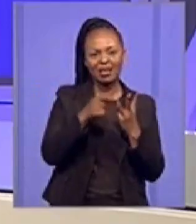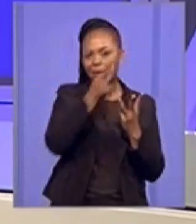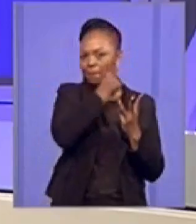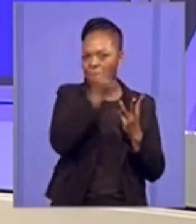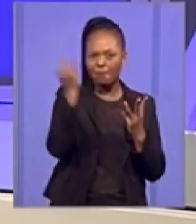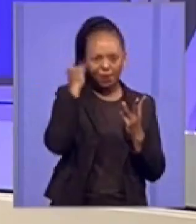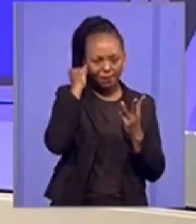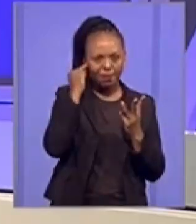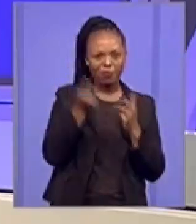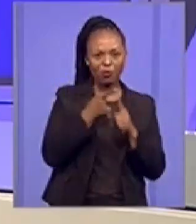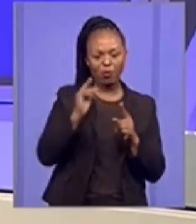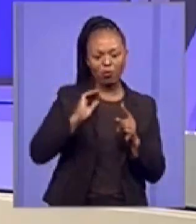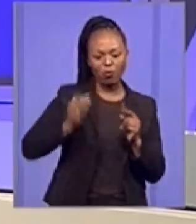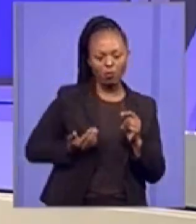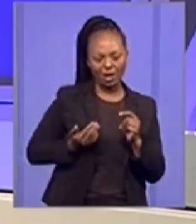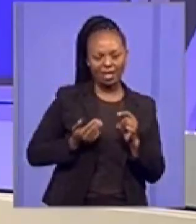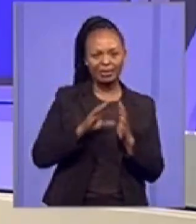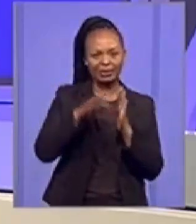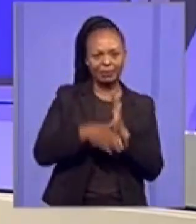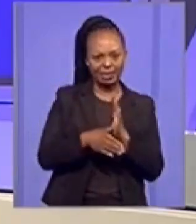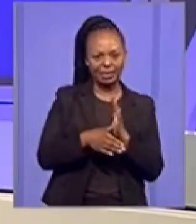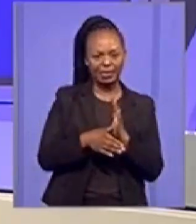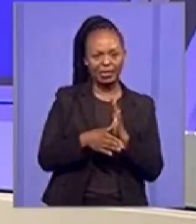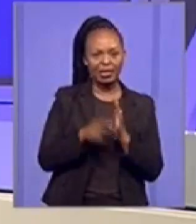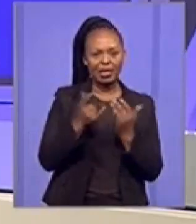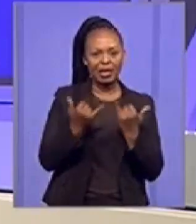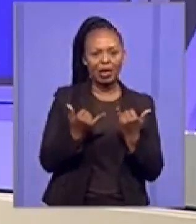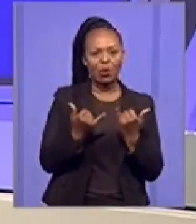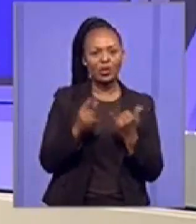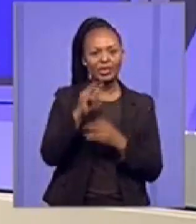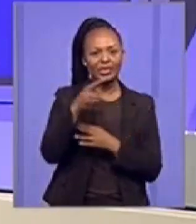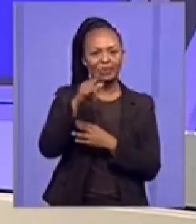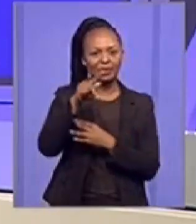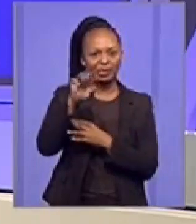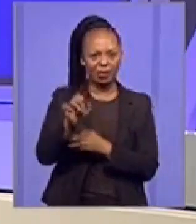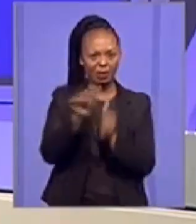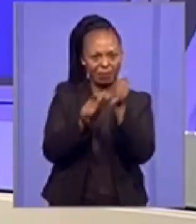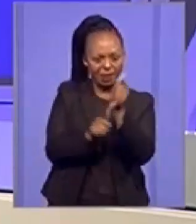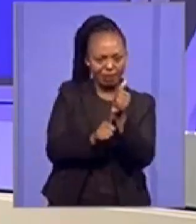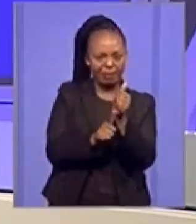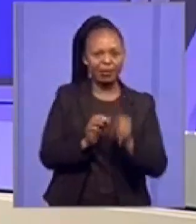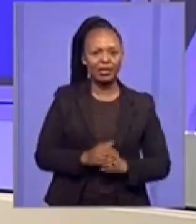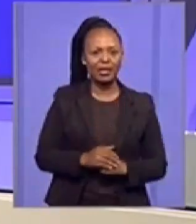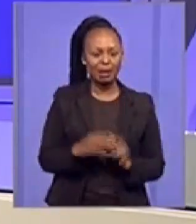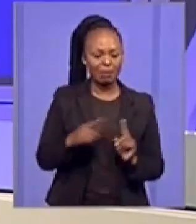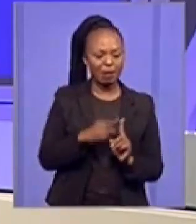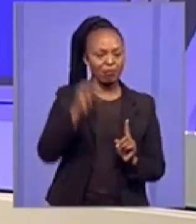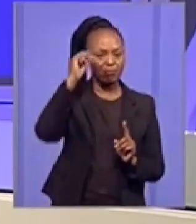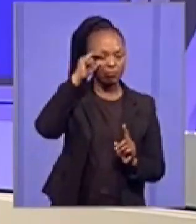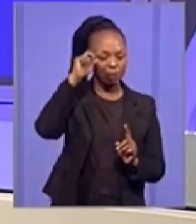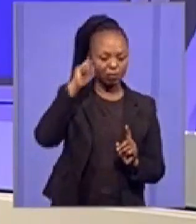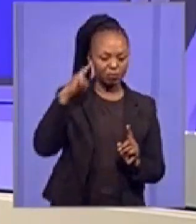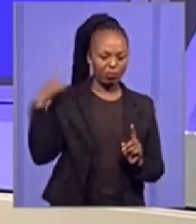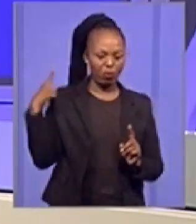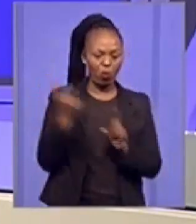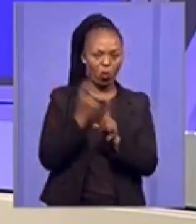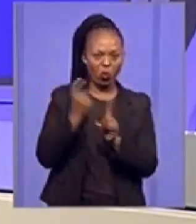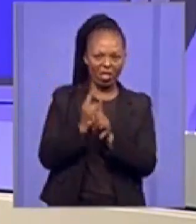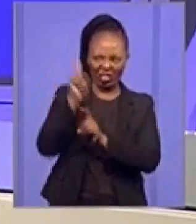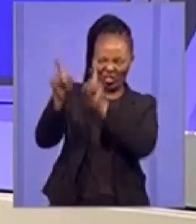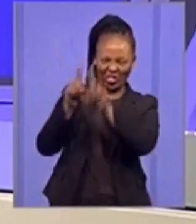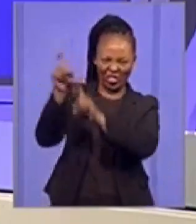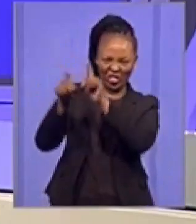bana le batho ba qhwadileng kantoro ya mopresidente ha mo le motlatsi wa ile Thembisi Weya. Sisulu o ne a bonala hangata a seola mopresidente Ramaphosa ha